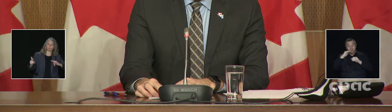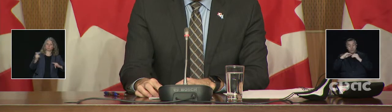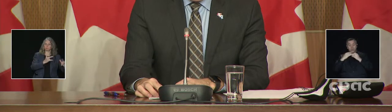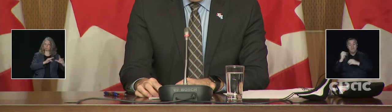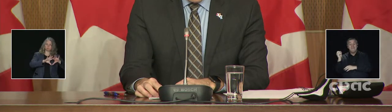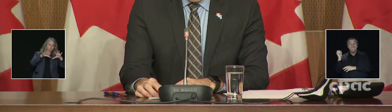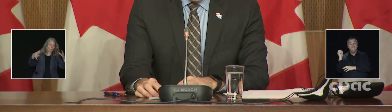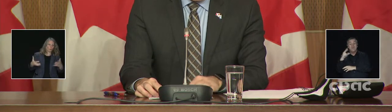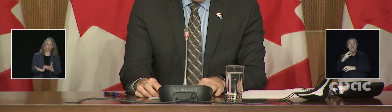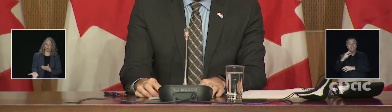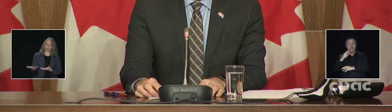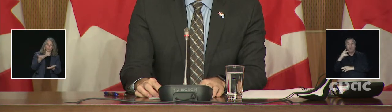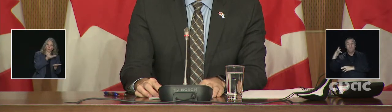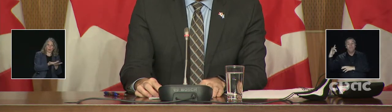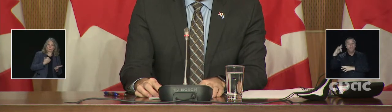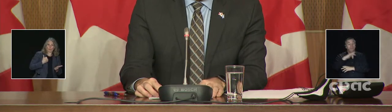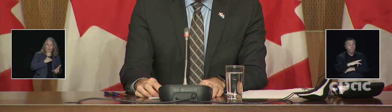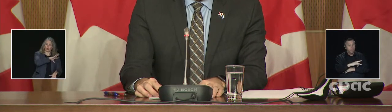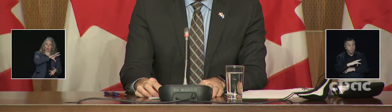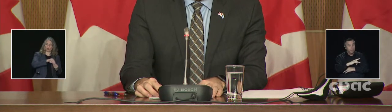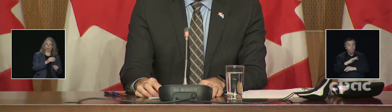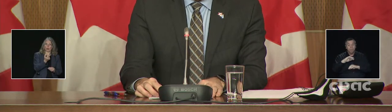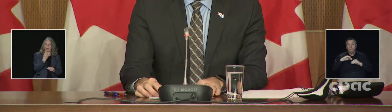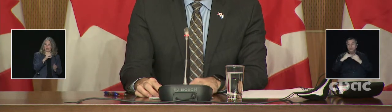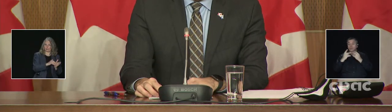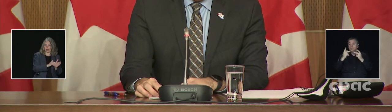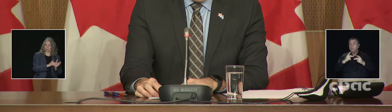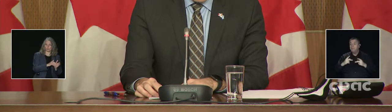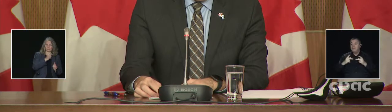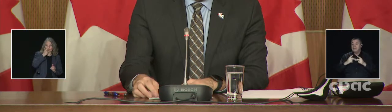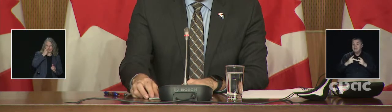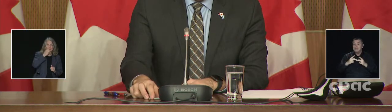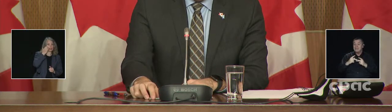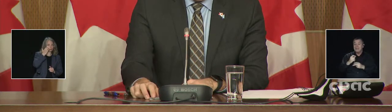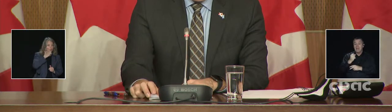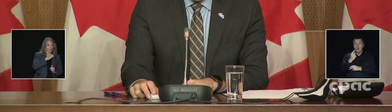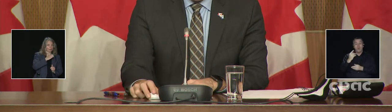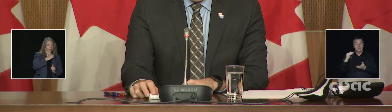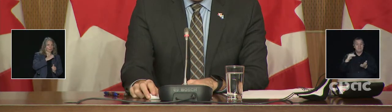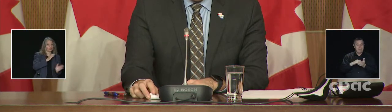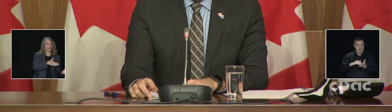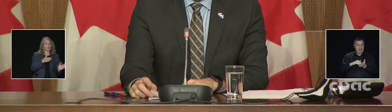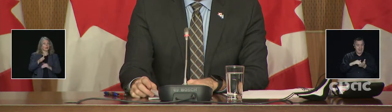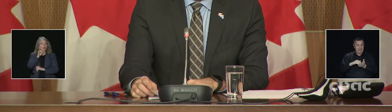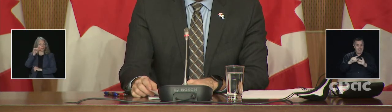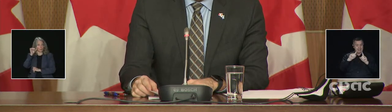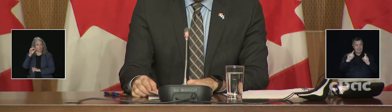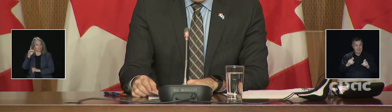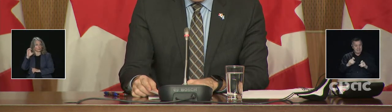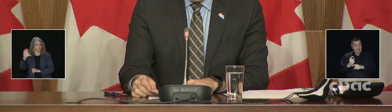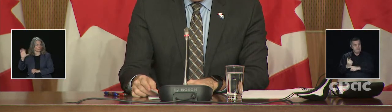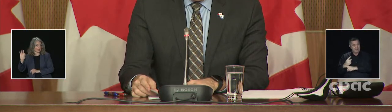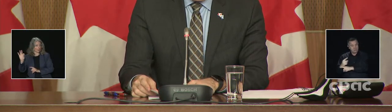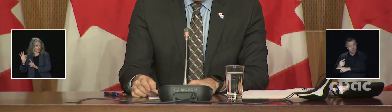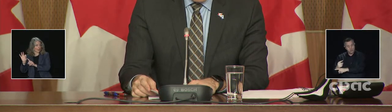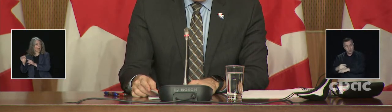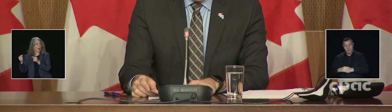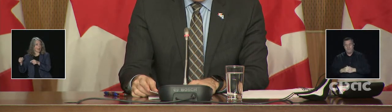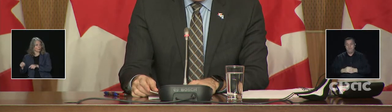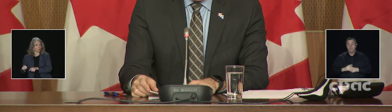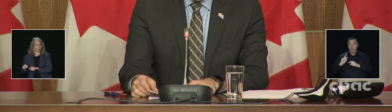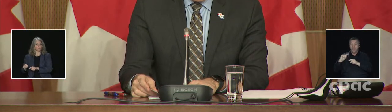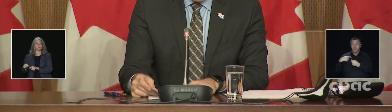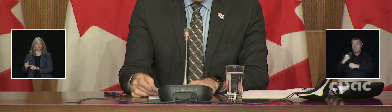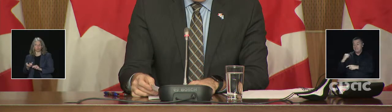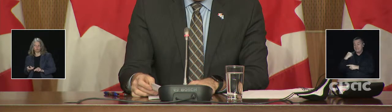from all countries was of 11,000 tests per day. As of yesterday, December 9th, that